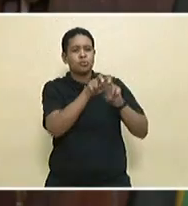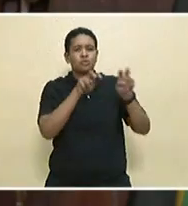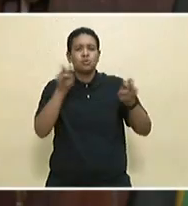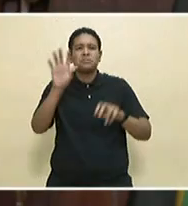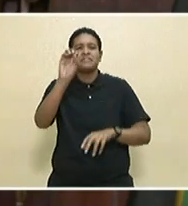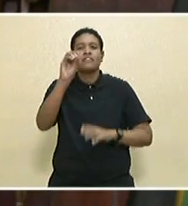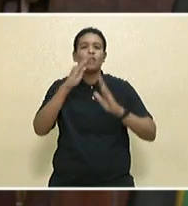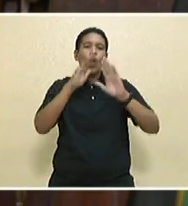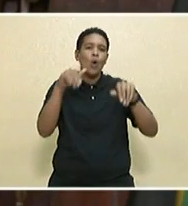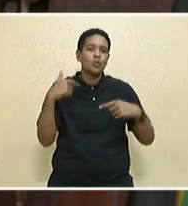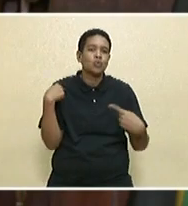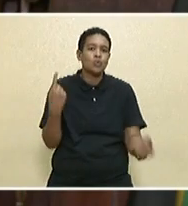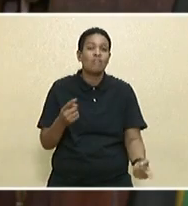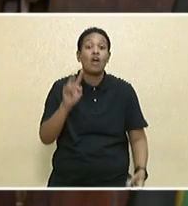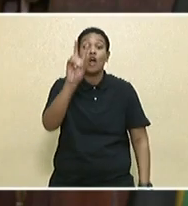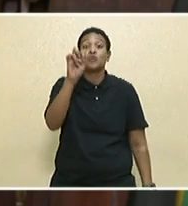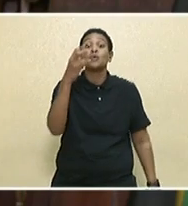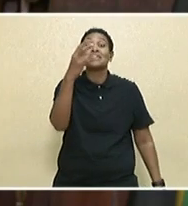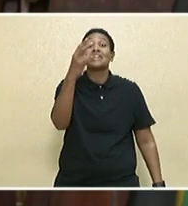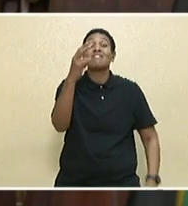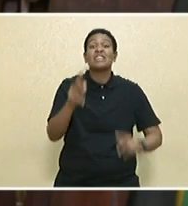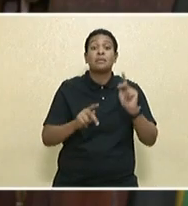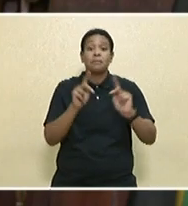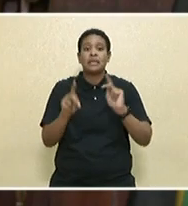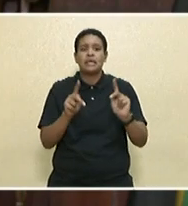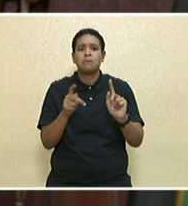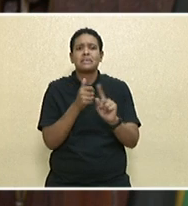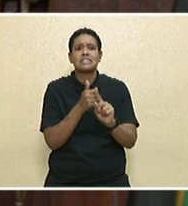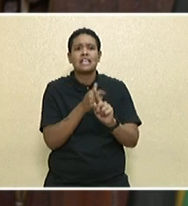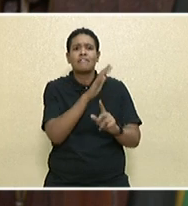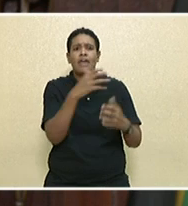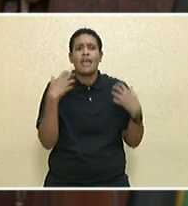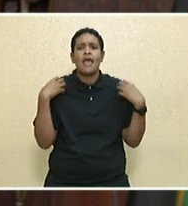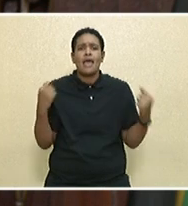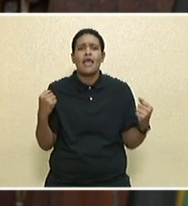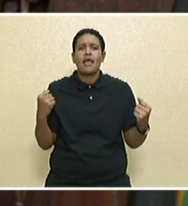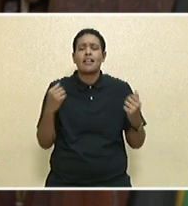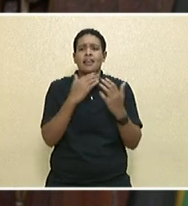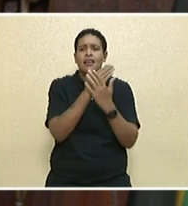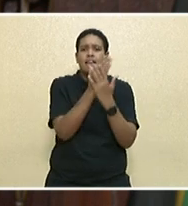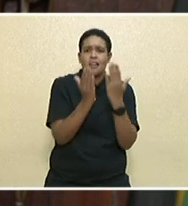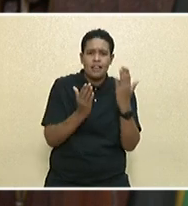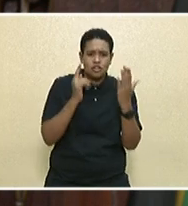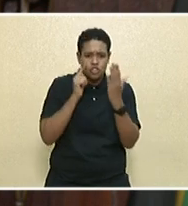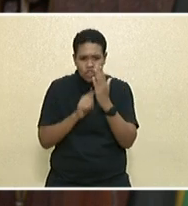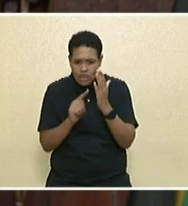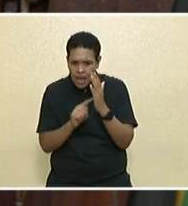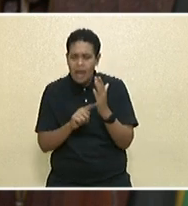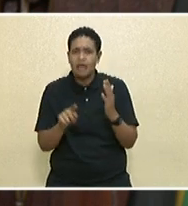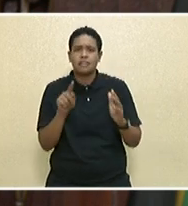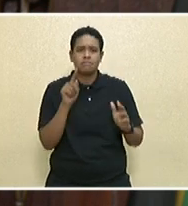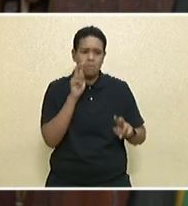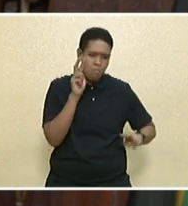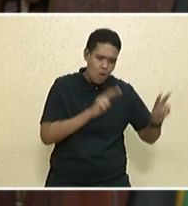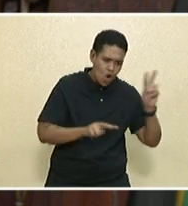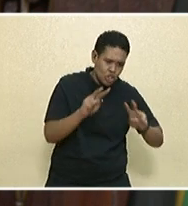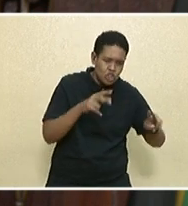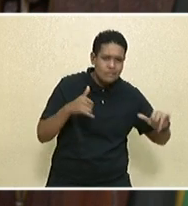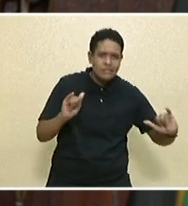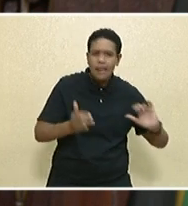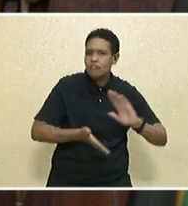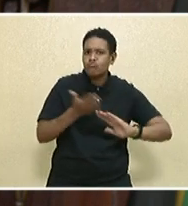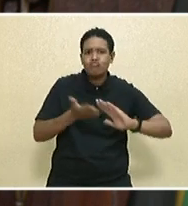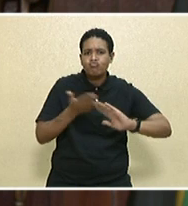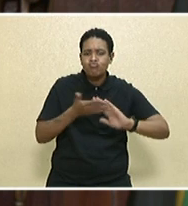far, 217 persons. Their health status checked, monitoring continues,